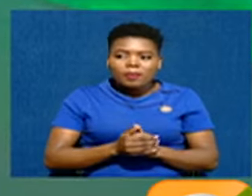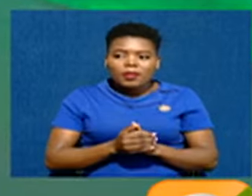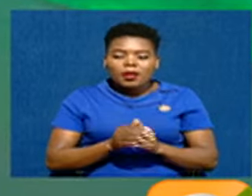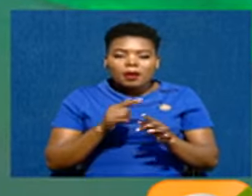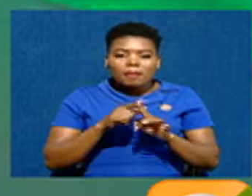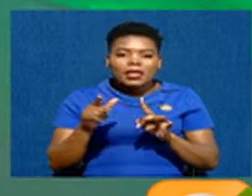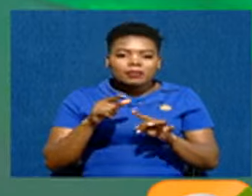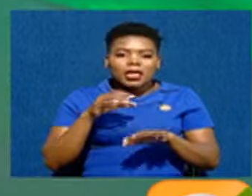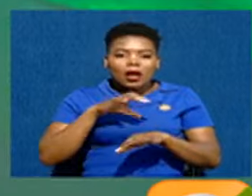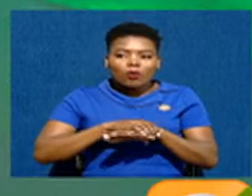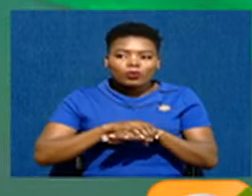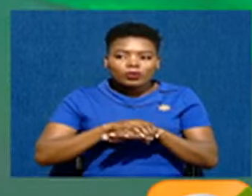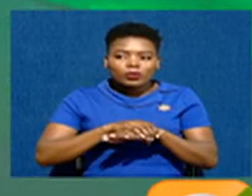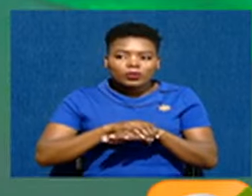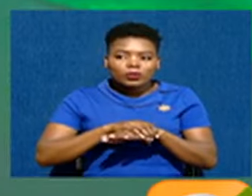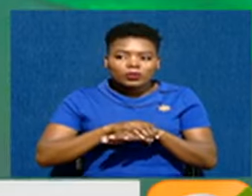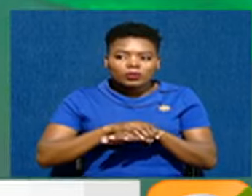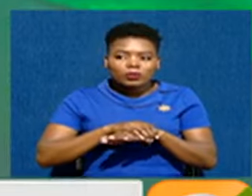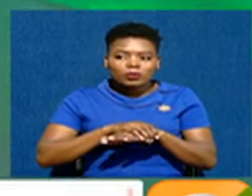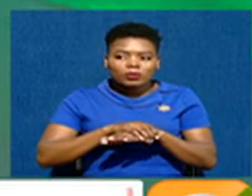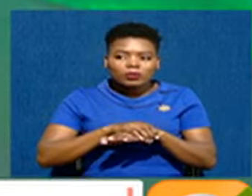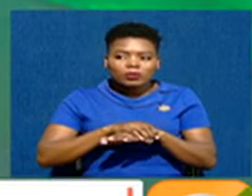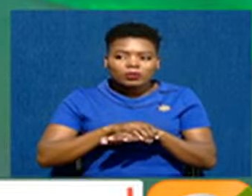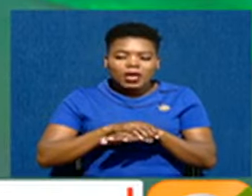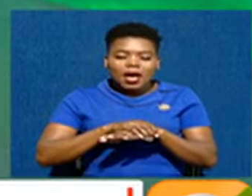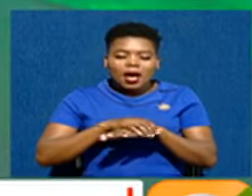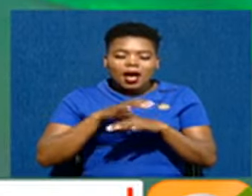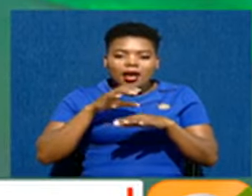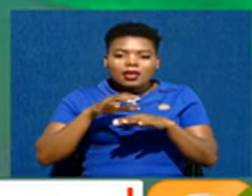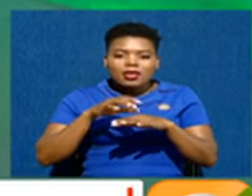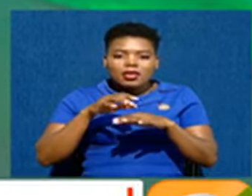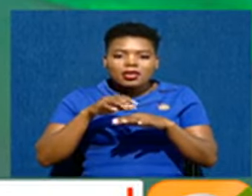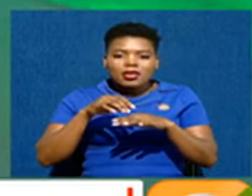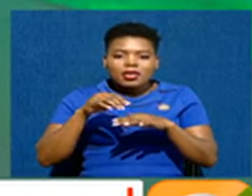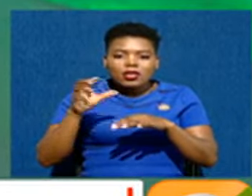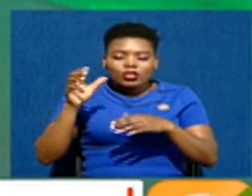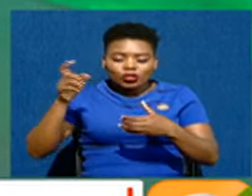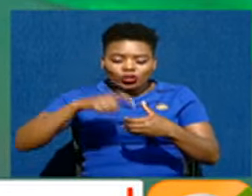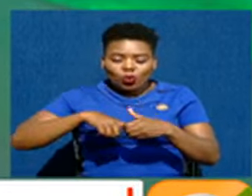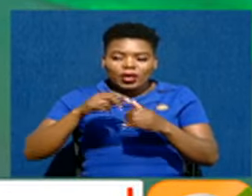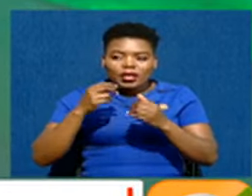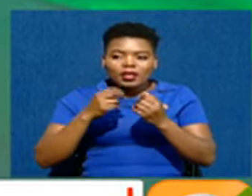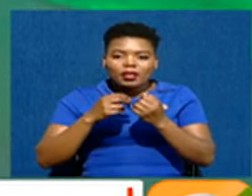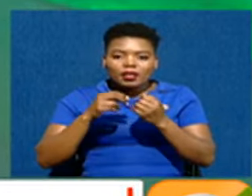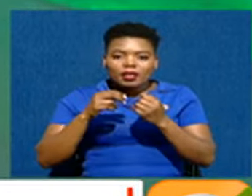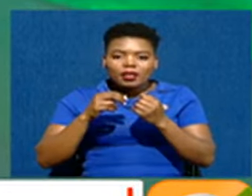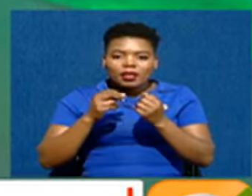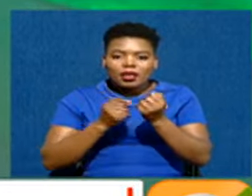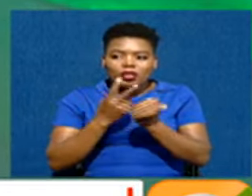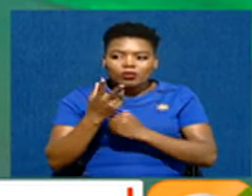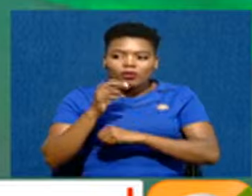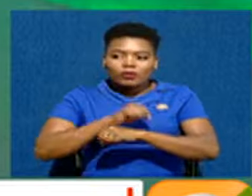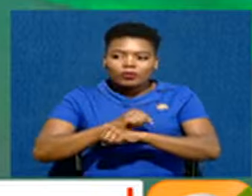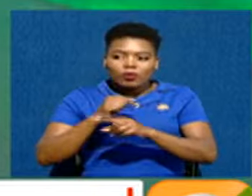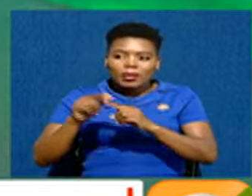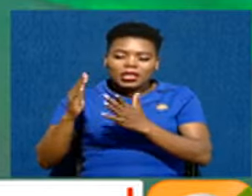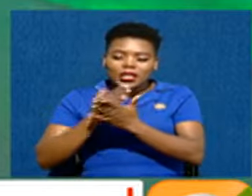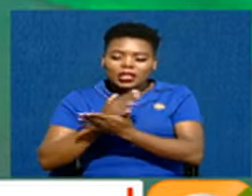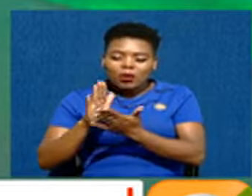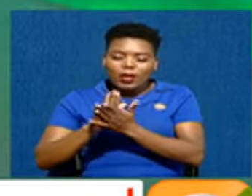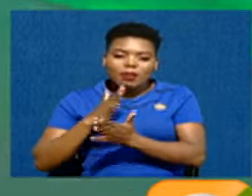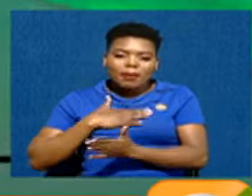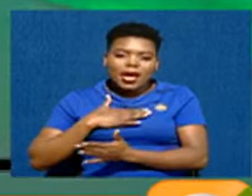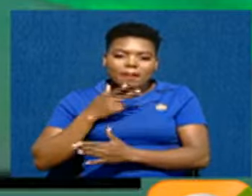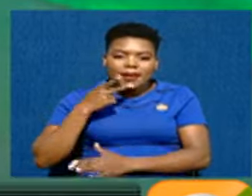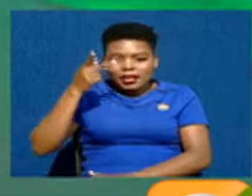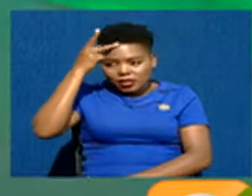be enrolled in a high school. And I didn't tell my parents. I didn't share it with my parents. But I